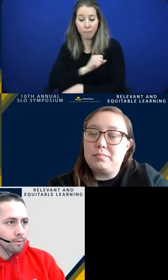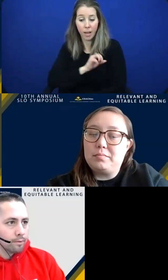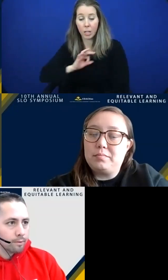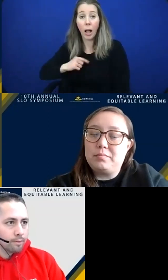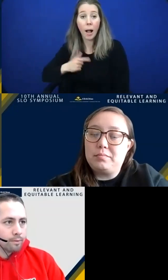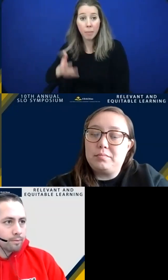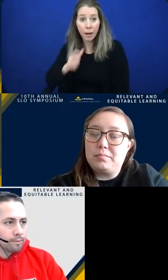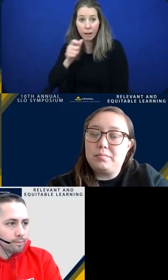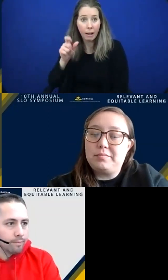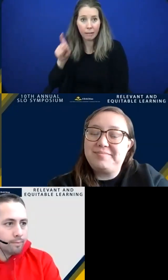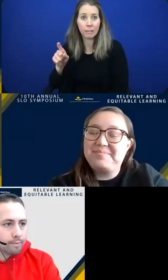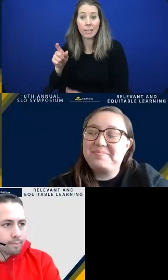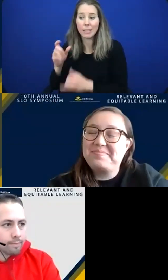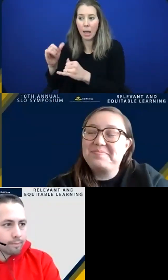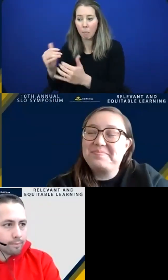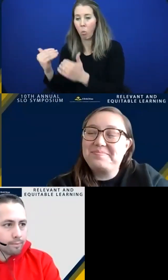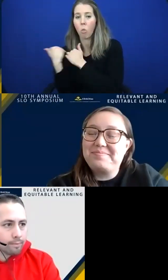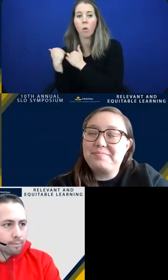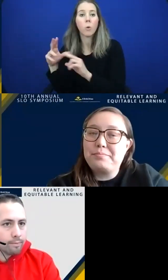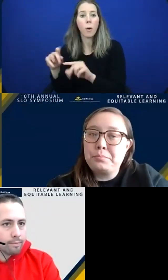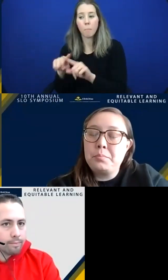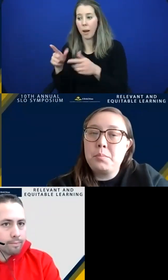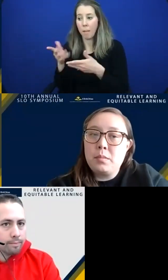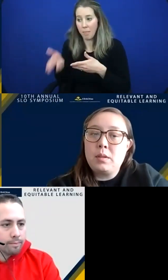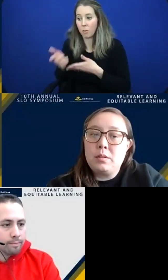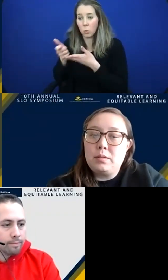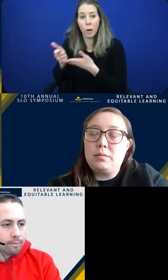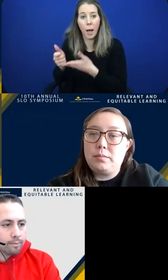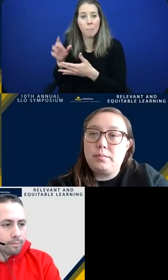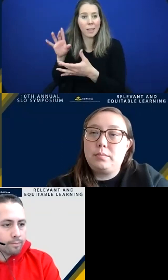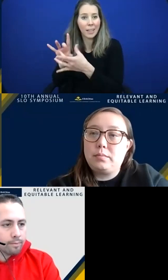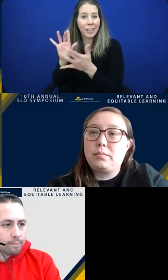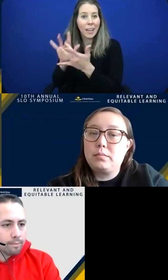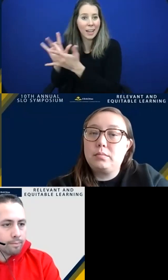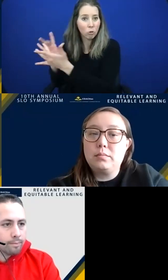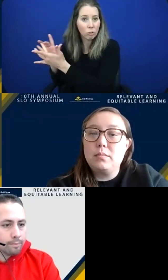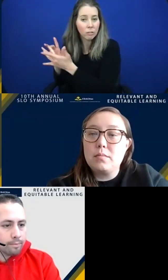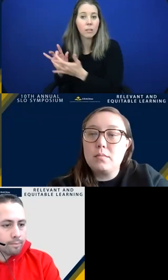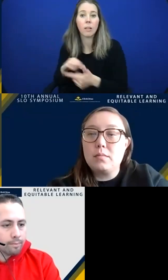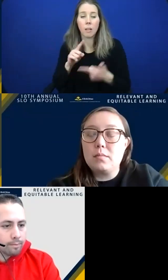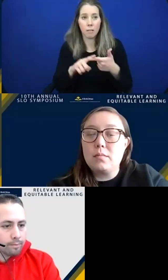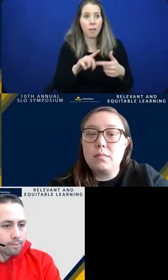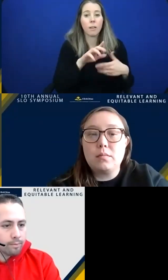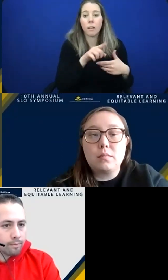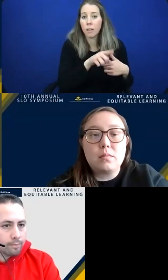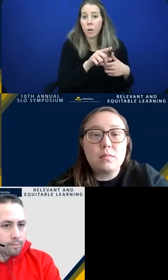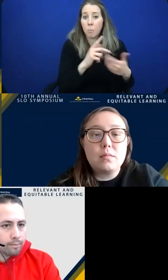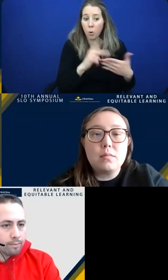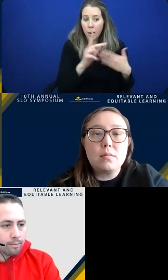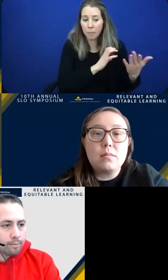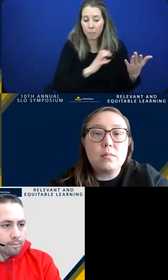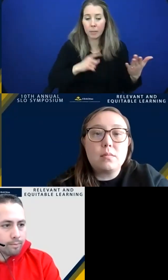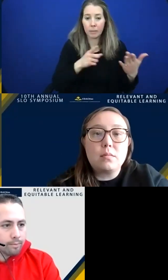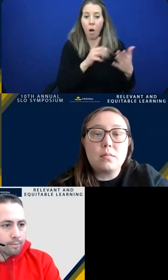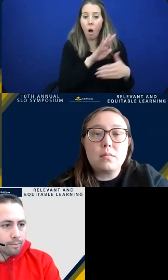have to do as much work as them, but I'm there to help make connections as that. And then our program review committee, also all faculty led and